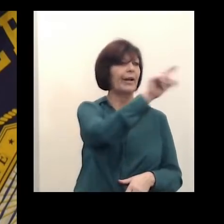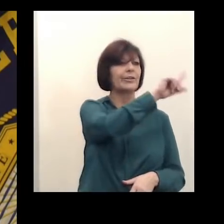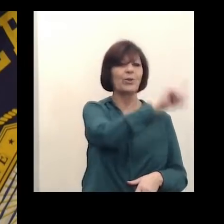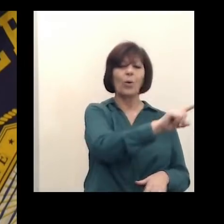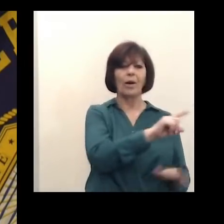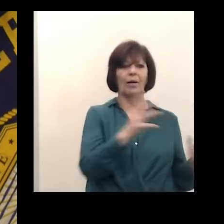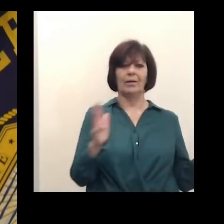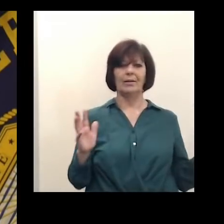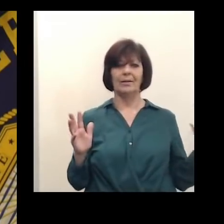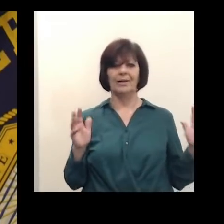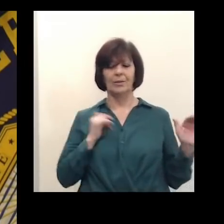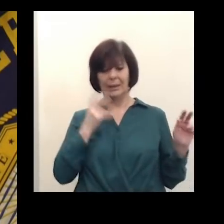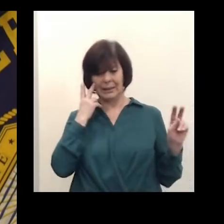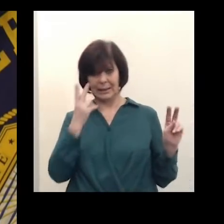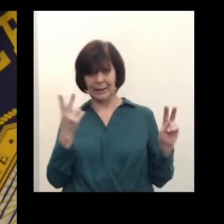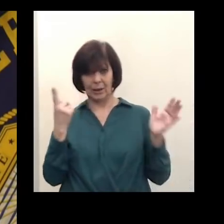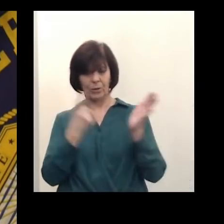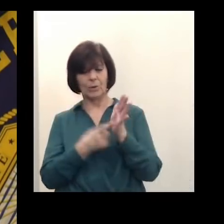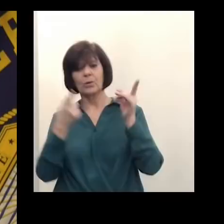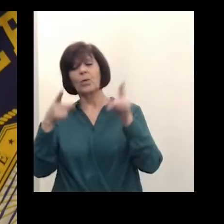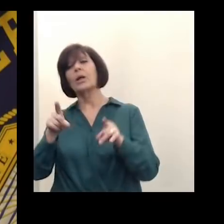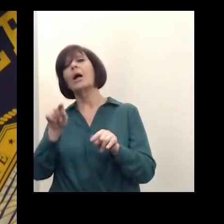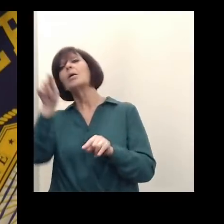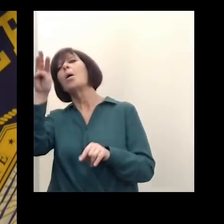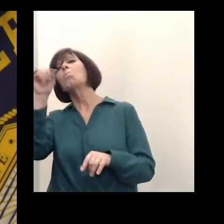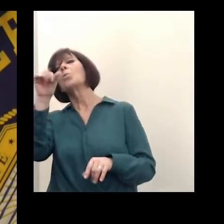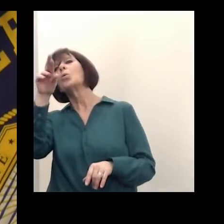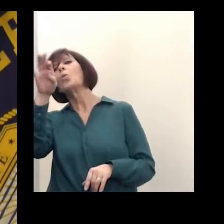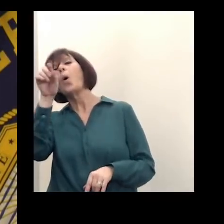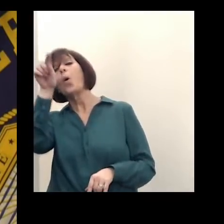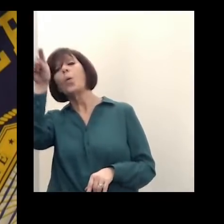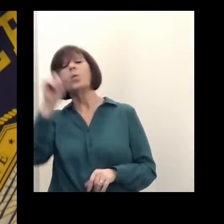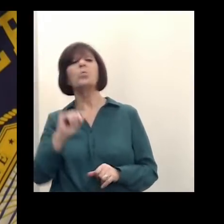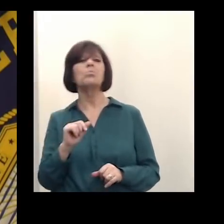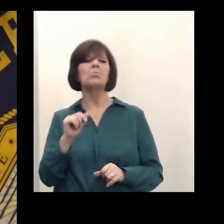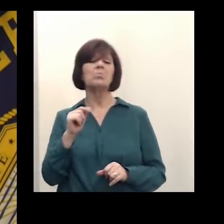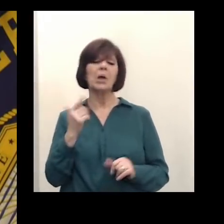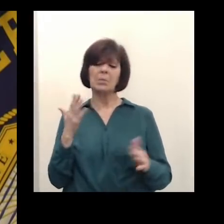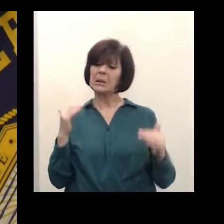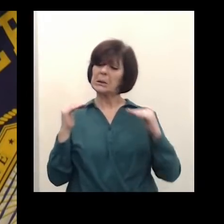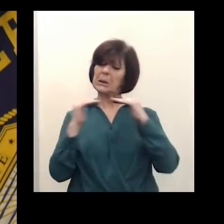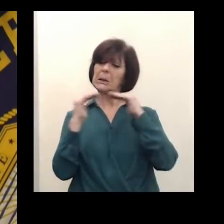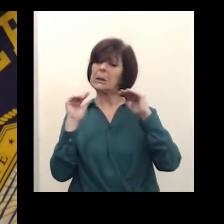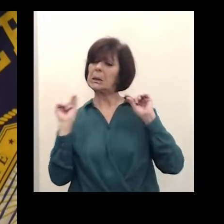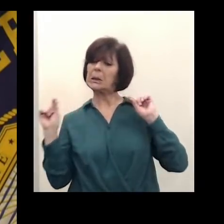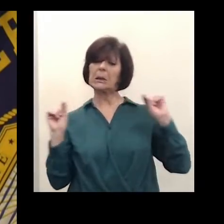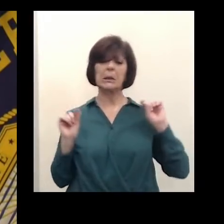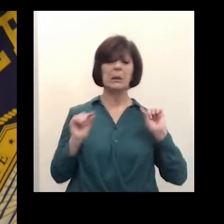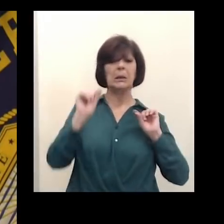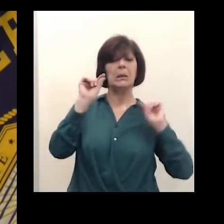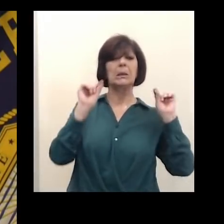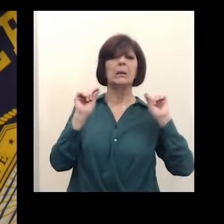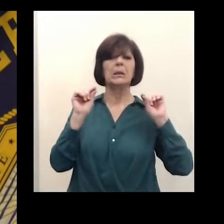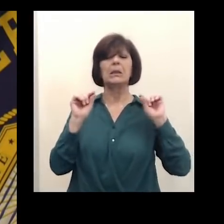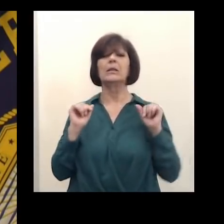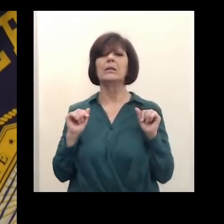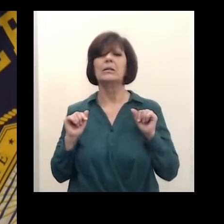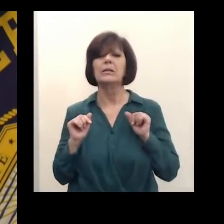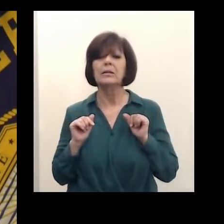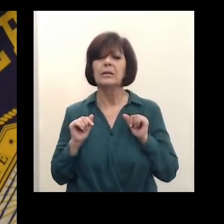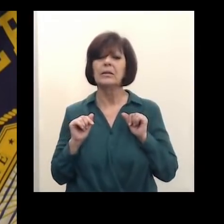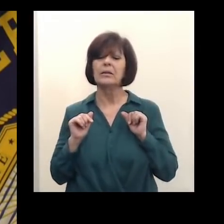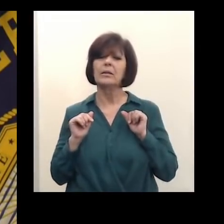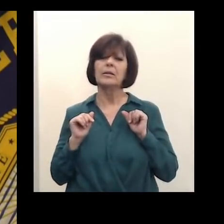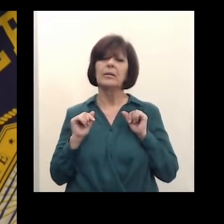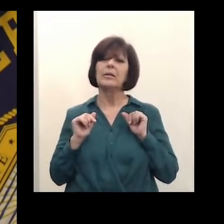look at what's going on in Monroe County. We can look at comparable areas in the Great Lakes where it's a little colder out. It's